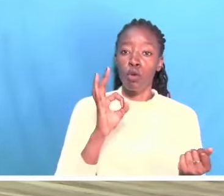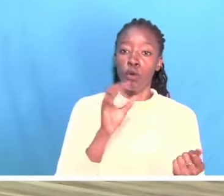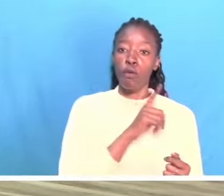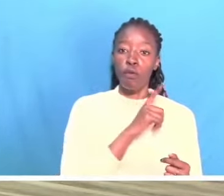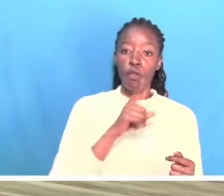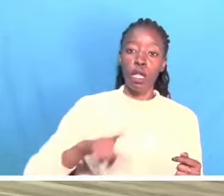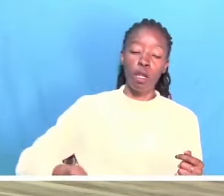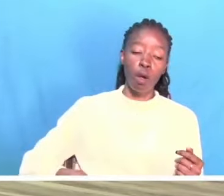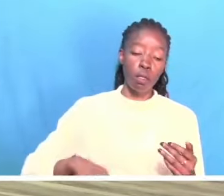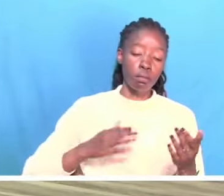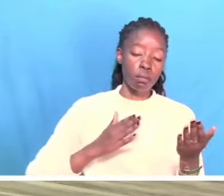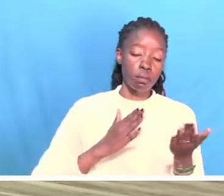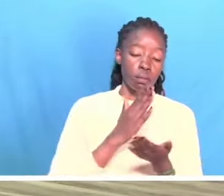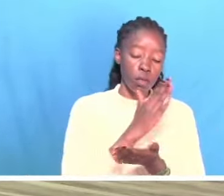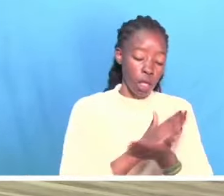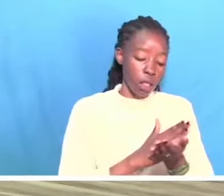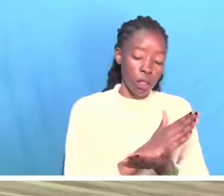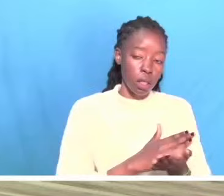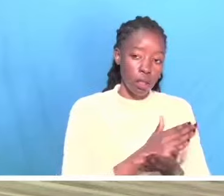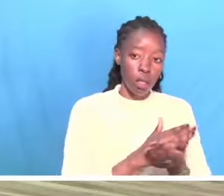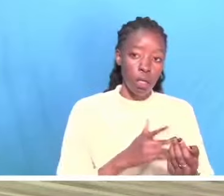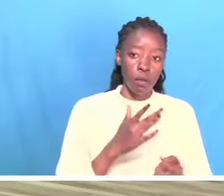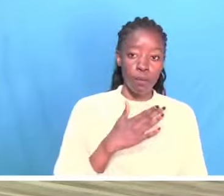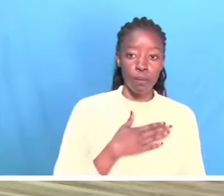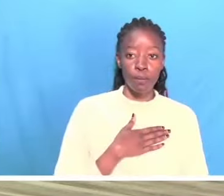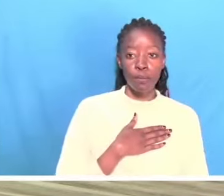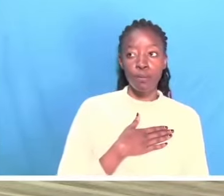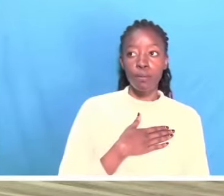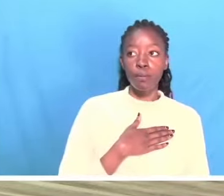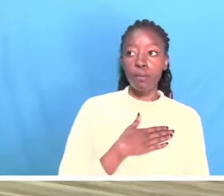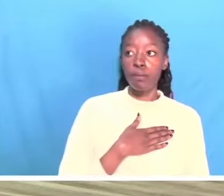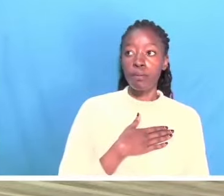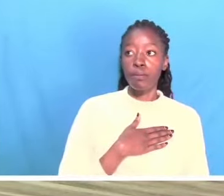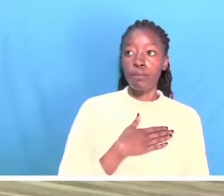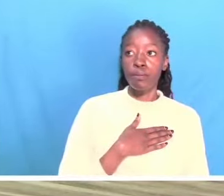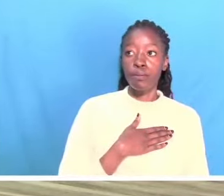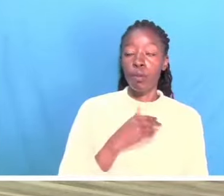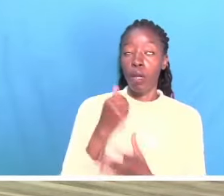foreskin." That was a big thing.